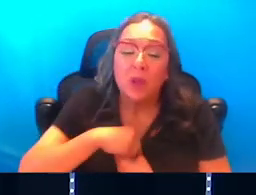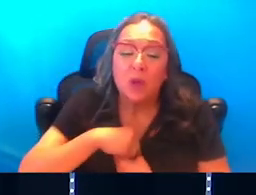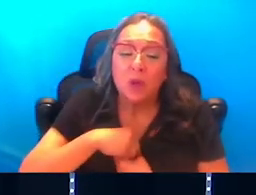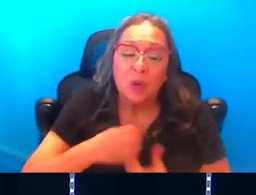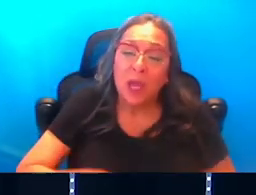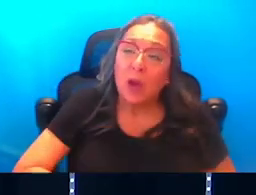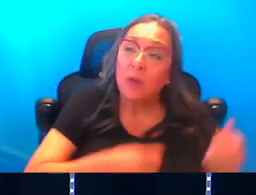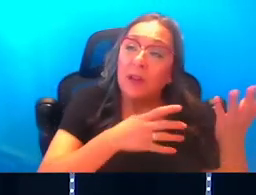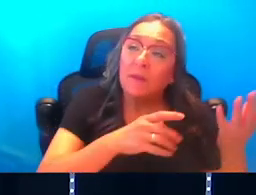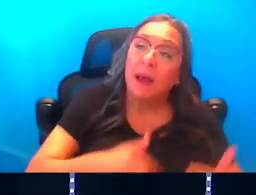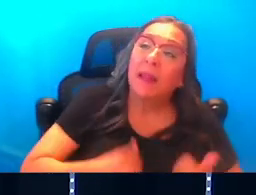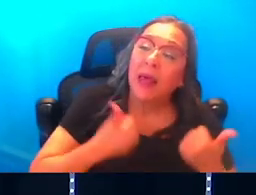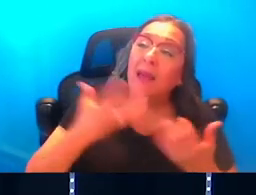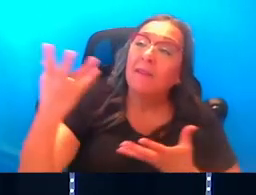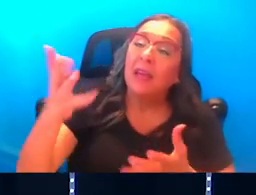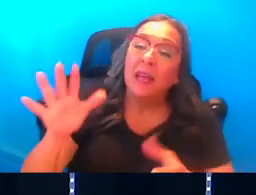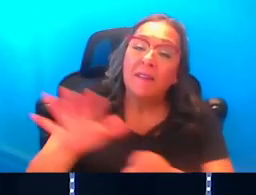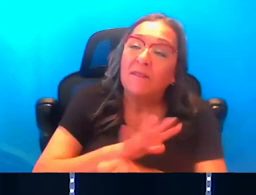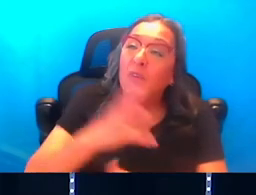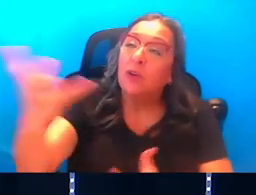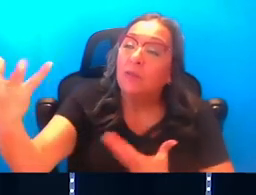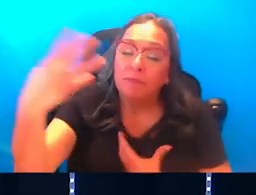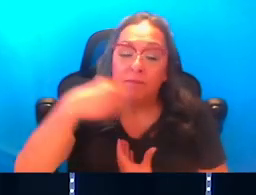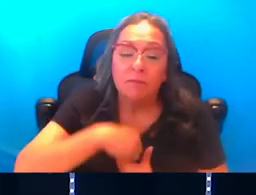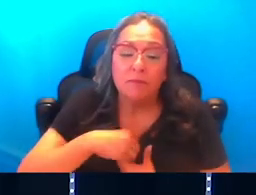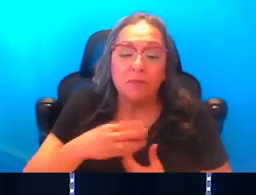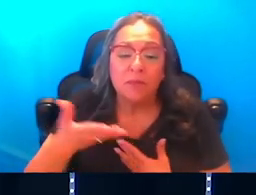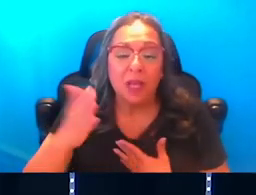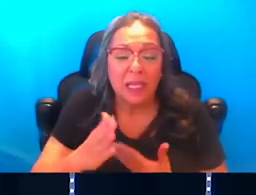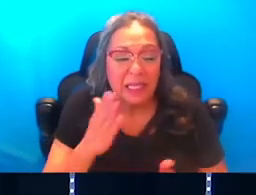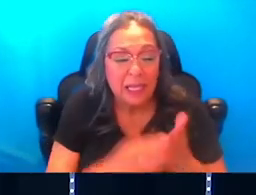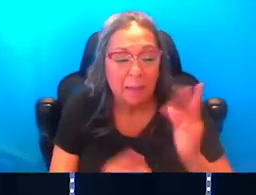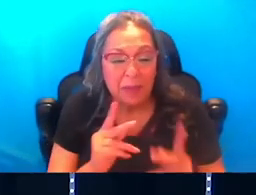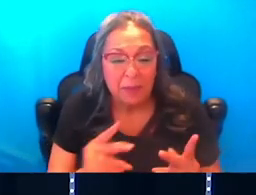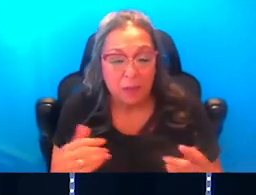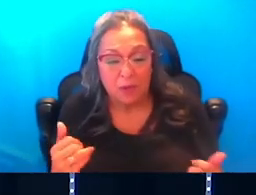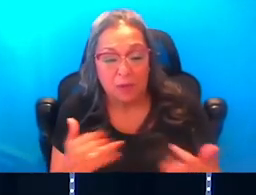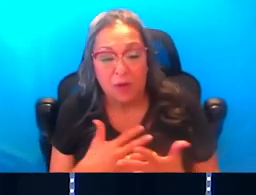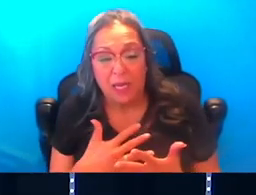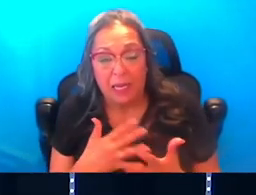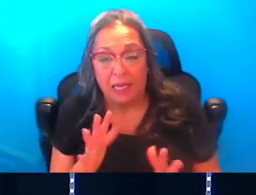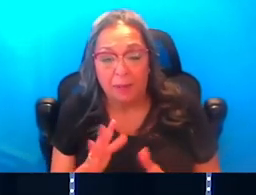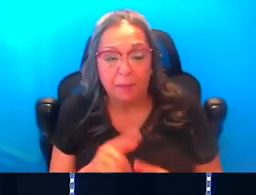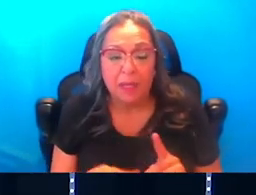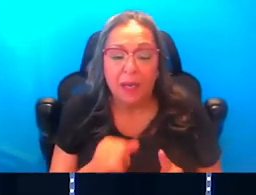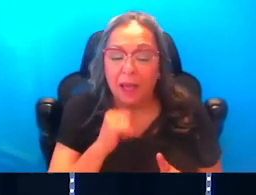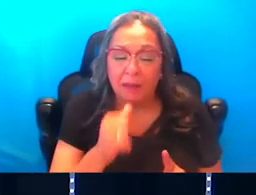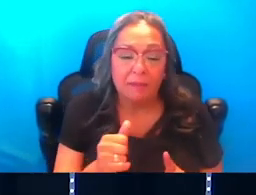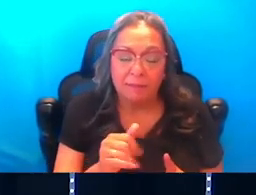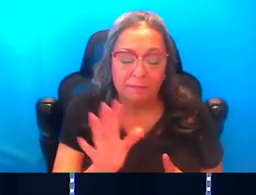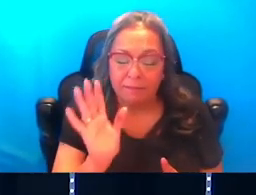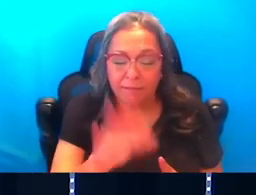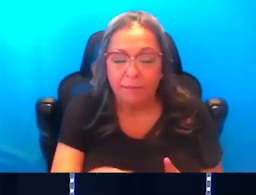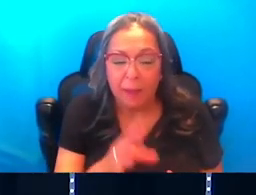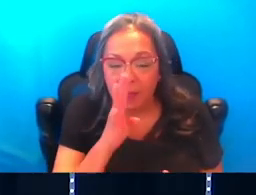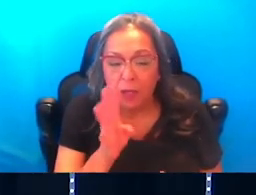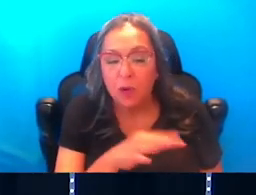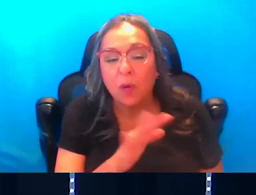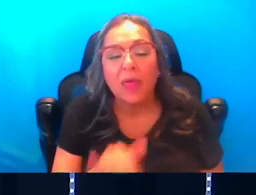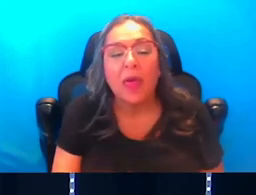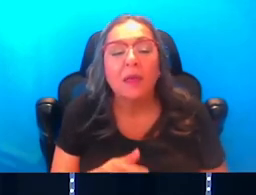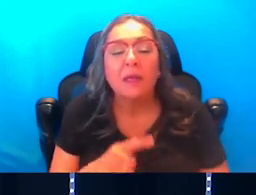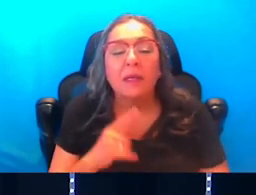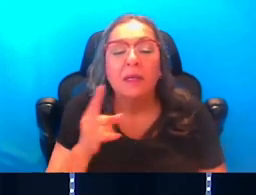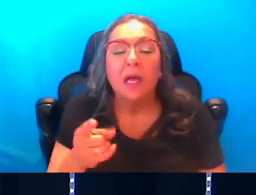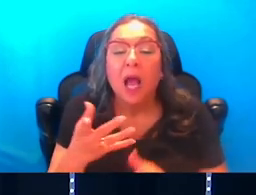do that. And some of you are freaked out by that little phrase. I'm just going to pretend that you're not and keep going. So